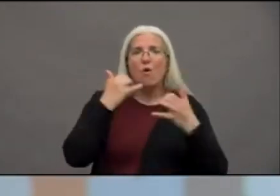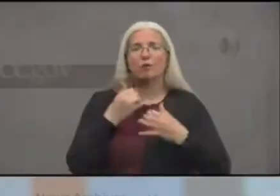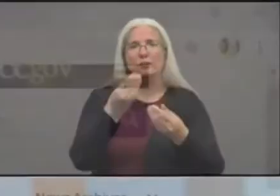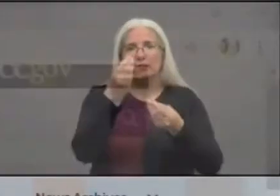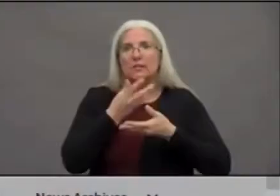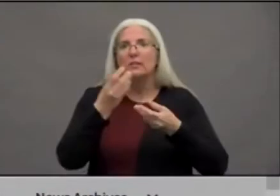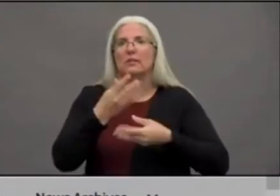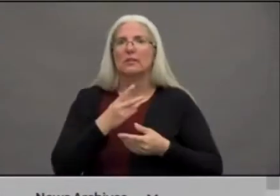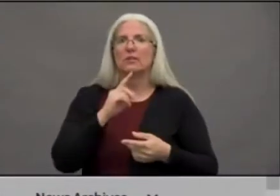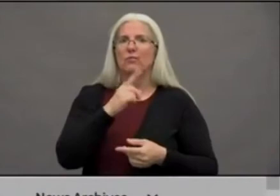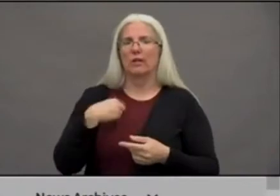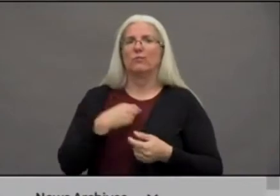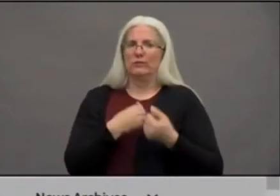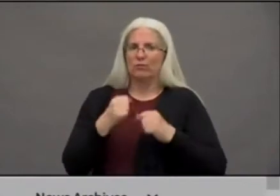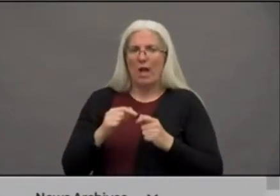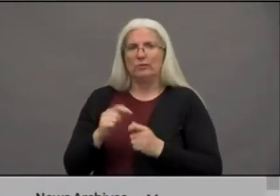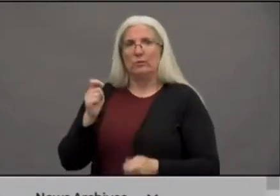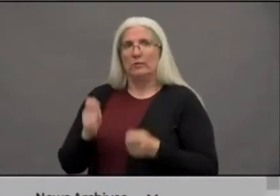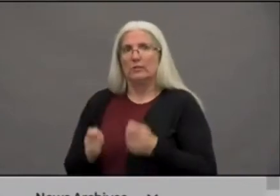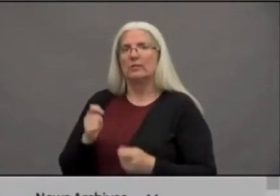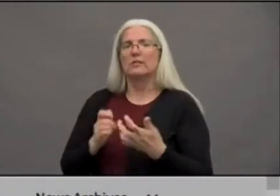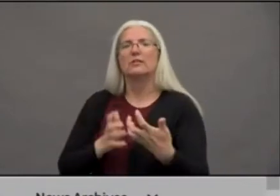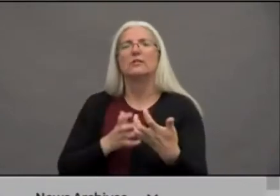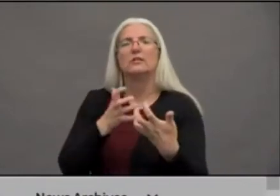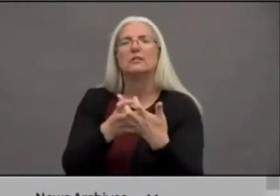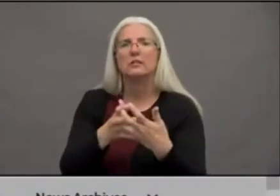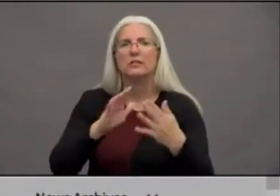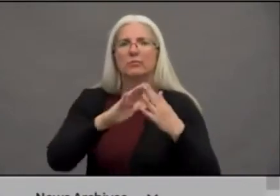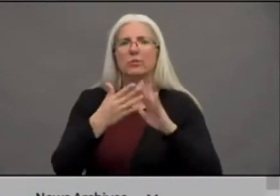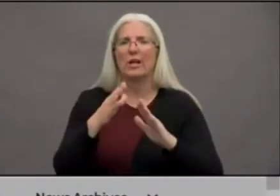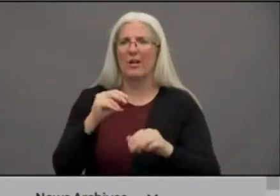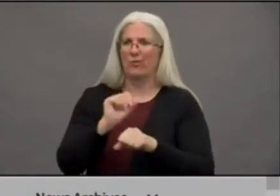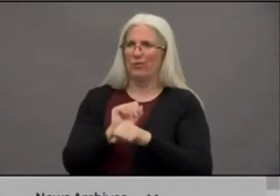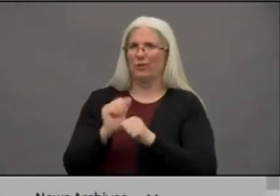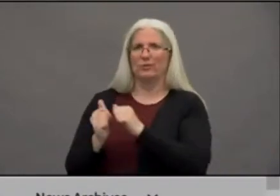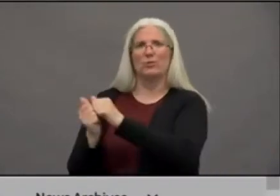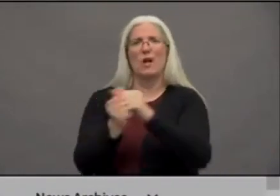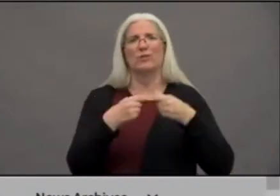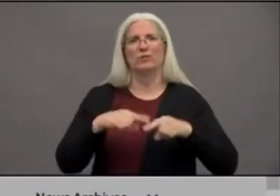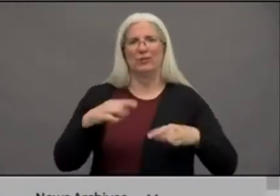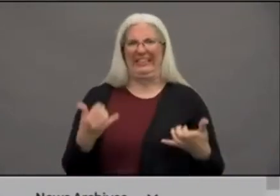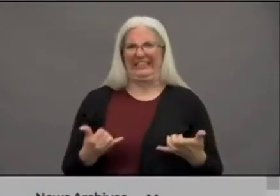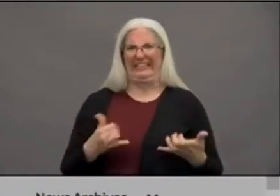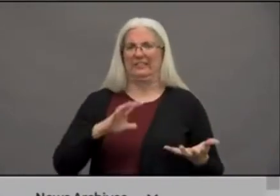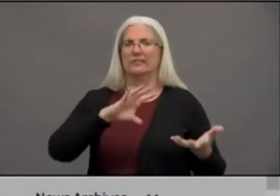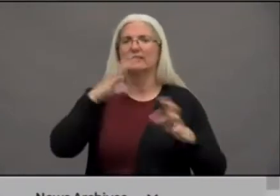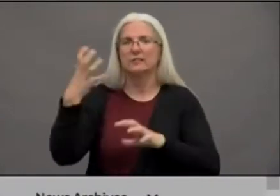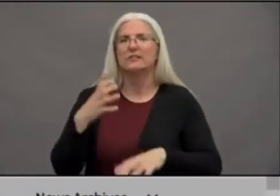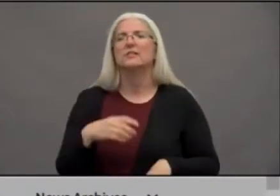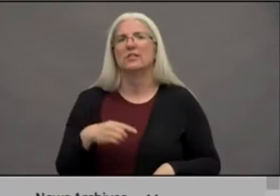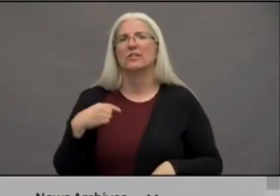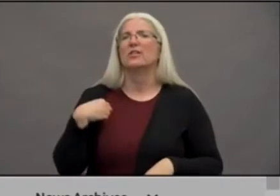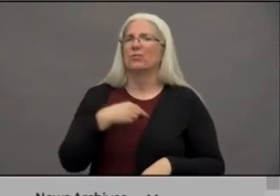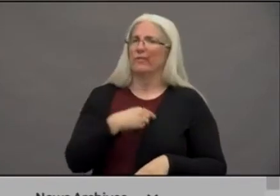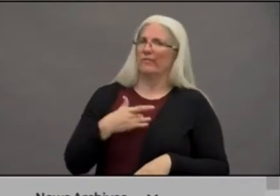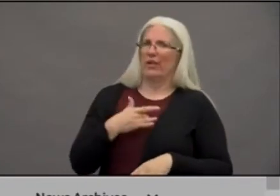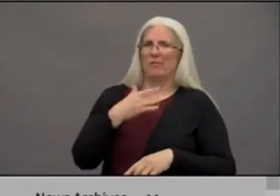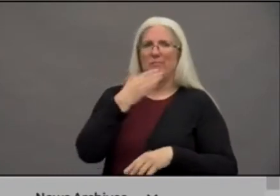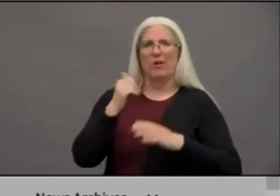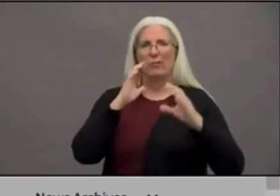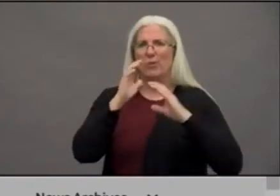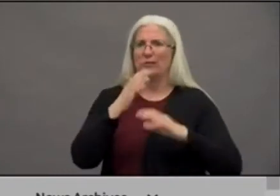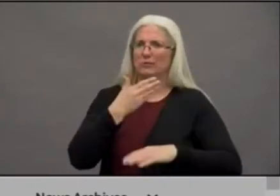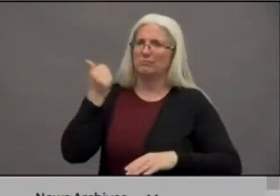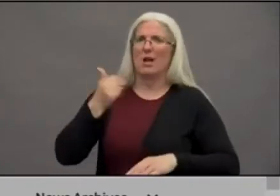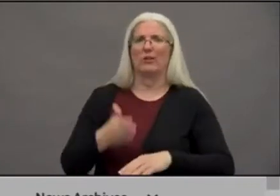messaging around this crisis. So it informs how we could better communicate. And one more thing,